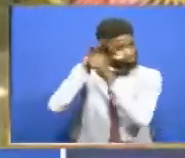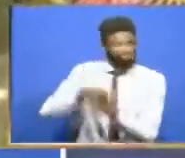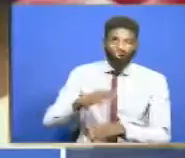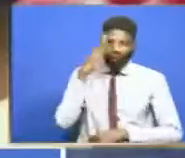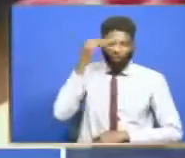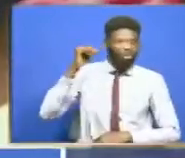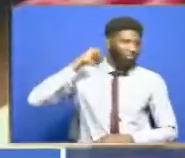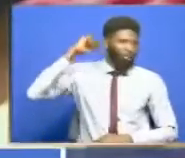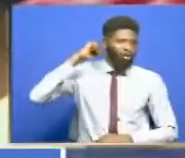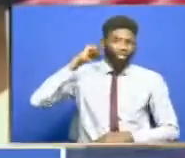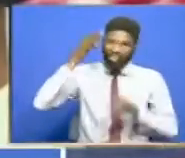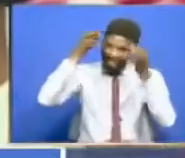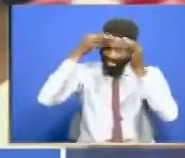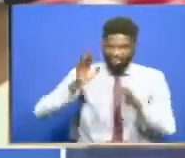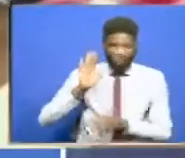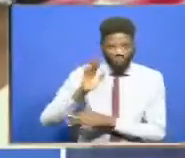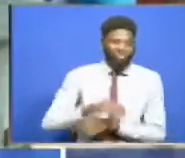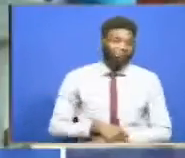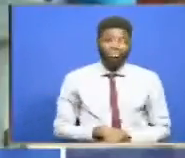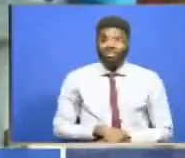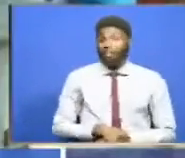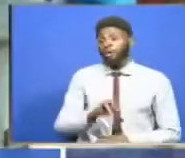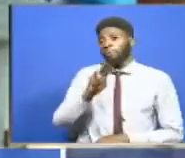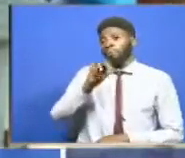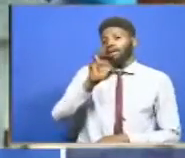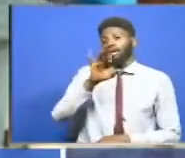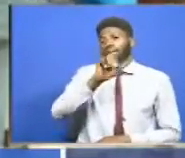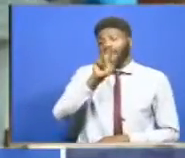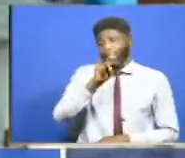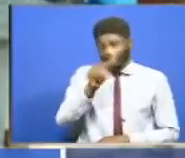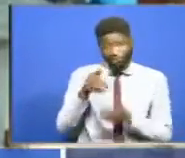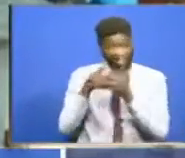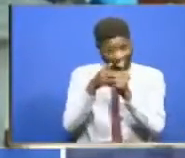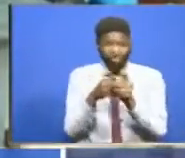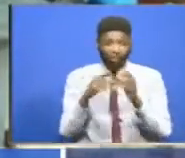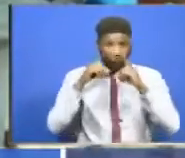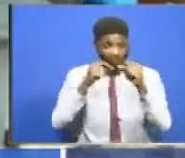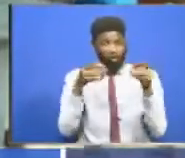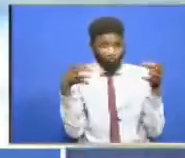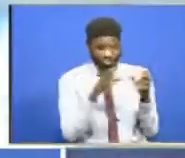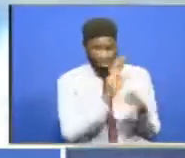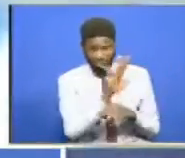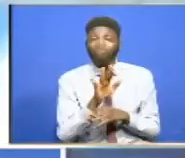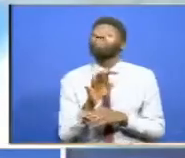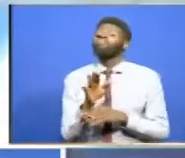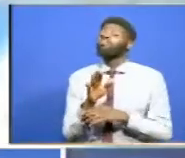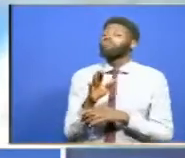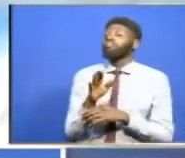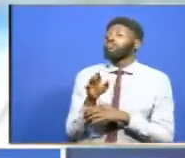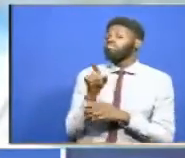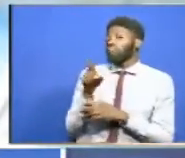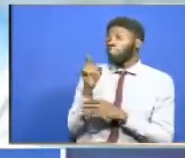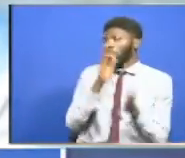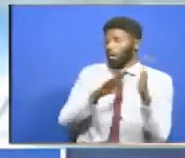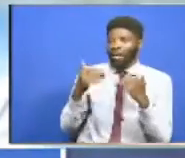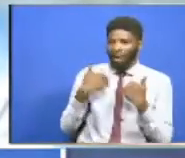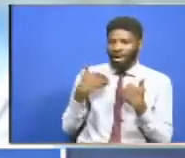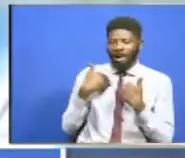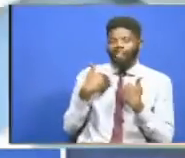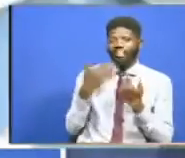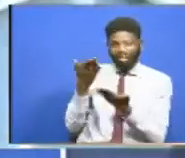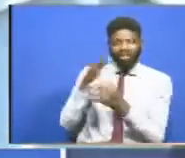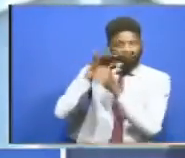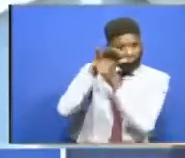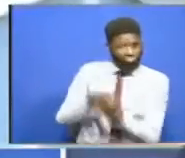political stand led by Mariam Nkobi. The leaders claim schemes have always been hatched to try and silence coastal leaders